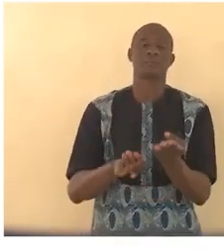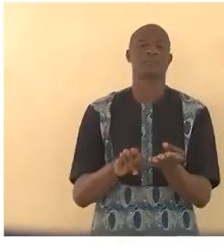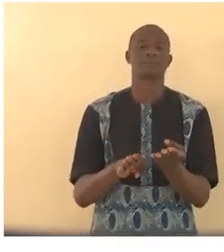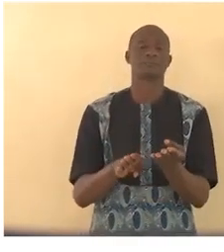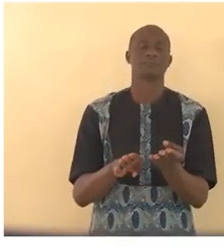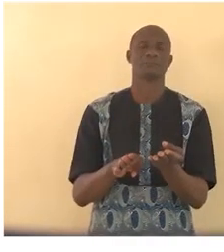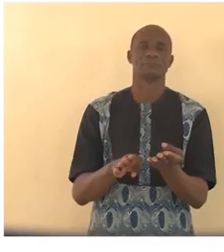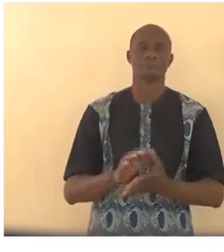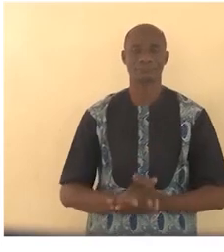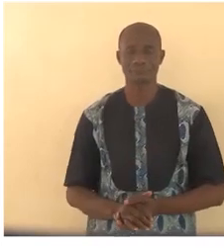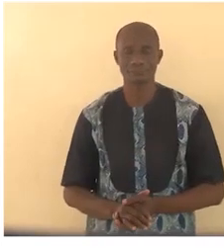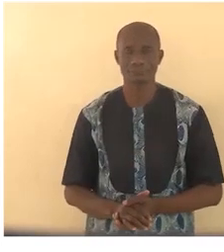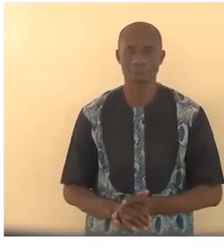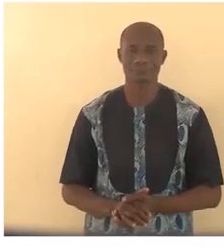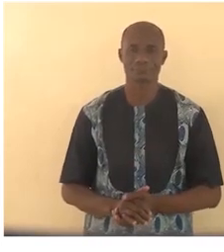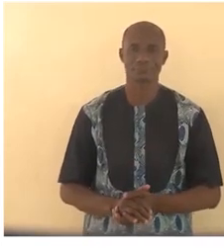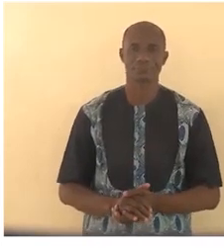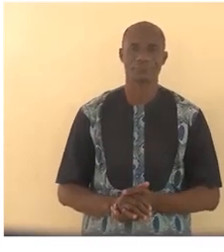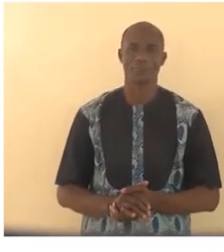dead.